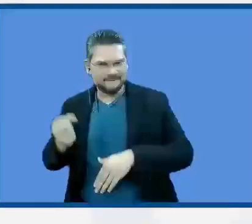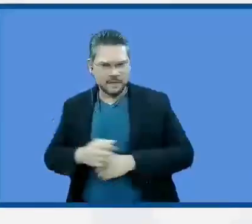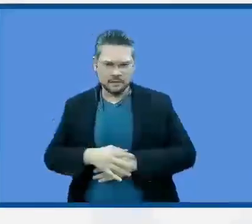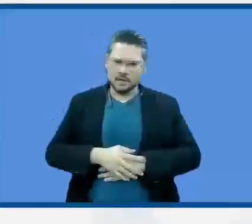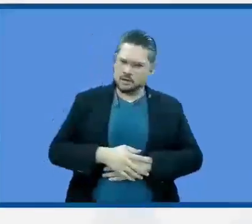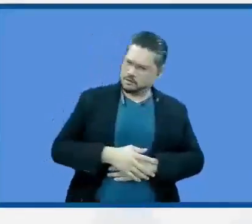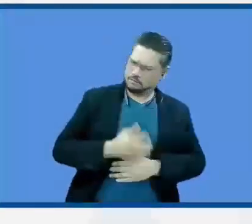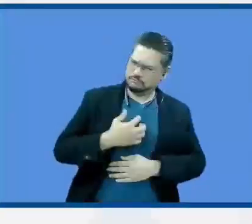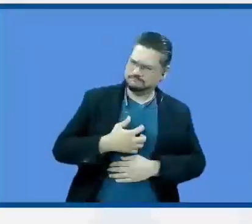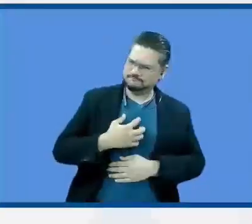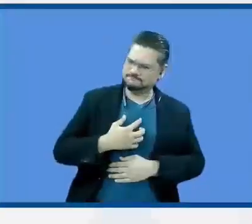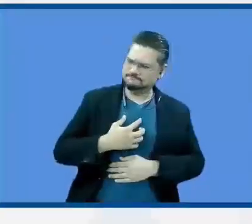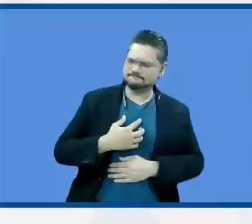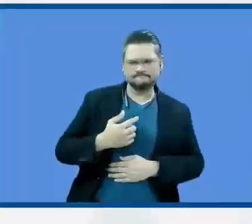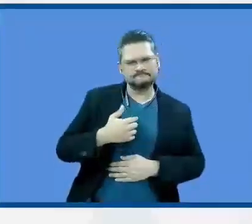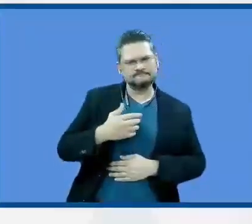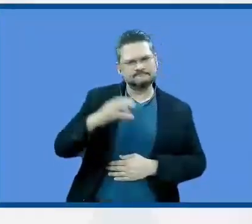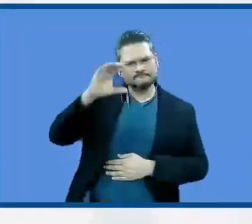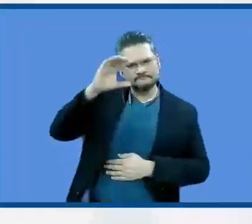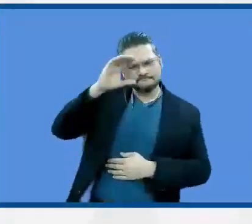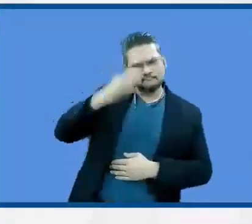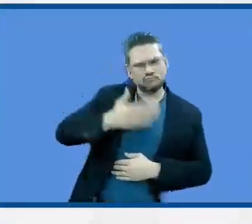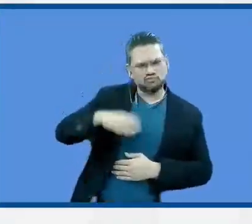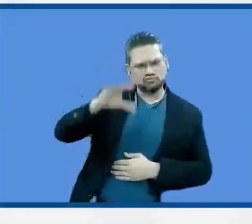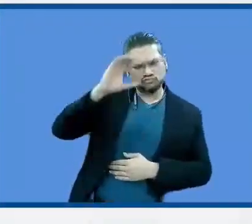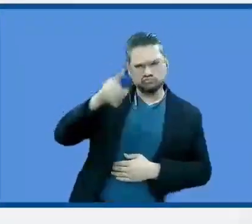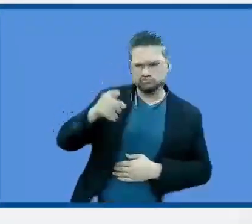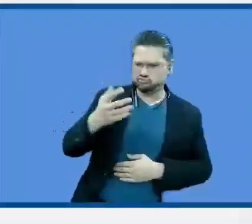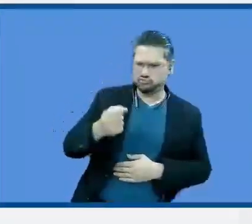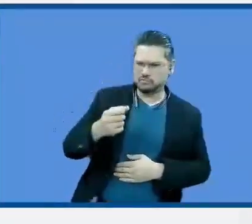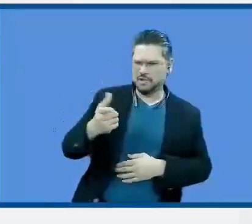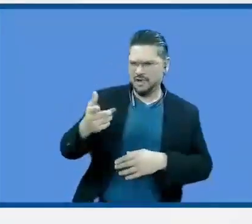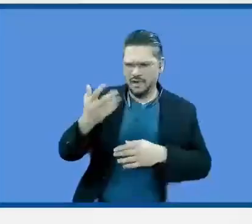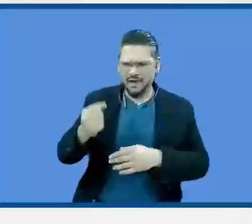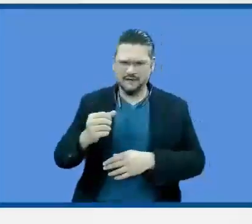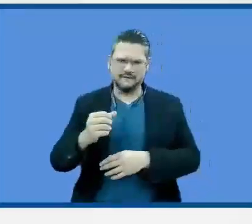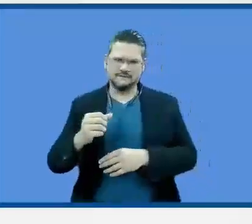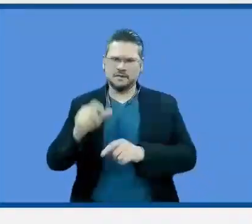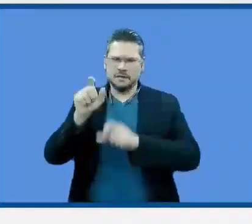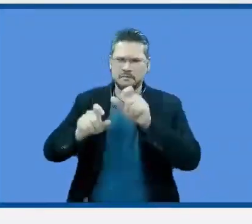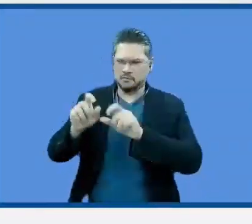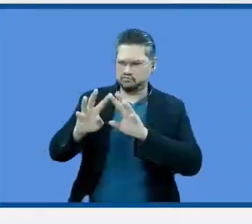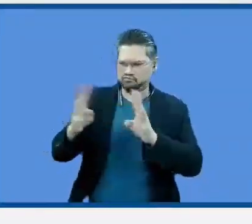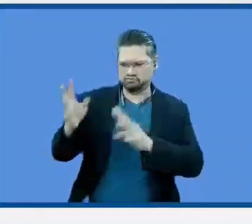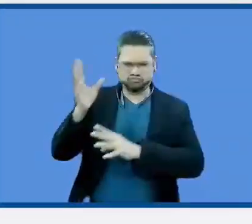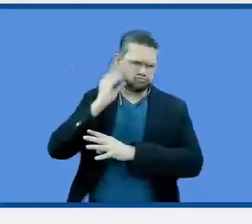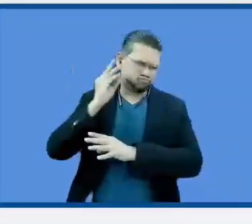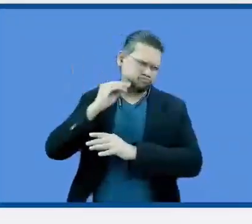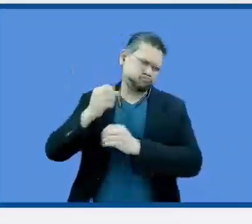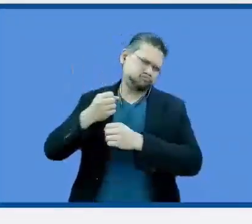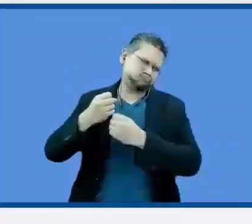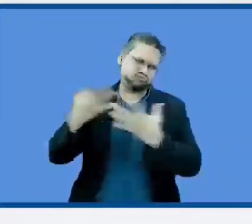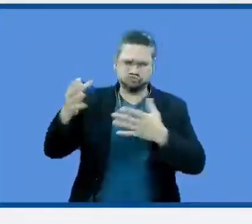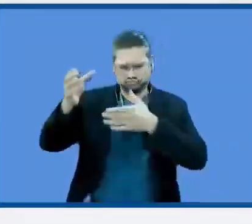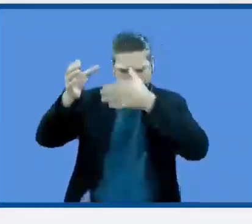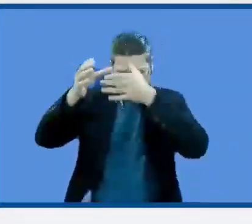of experts, but do you also get information shared with your neighboring countries? Do you get scientists from other countries to come and help